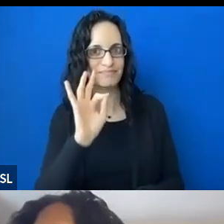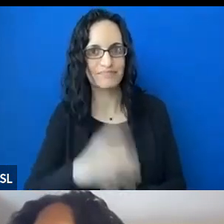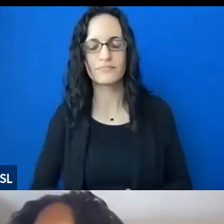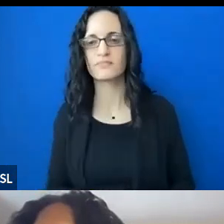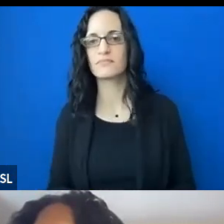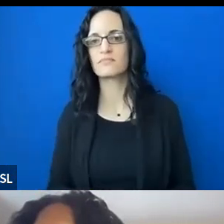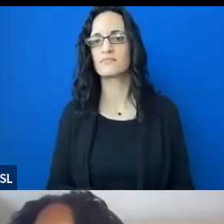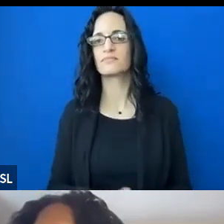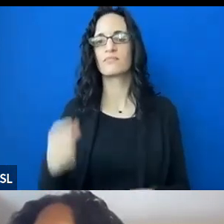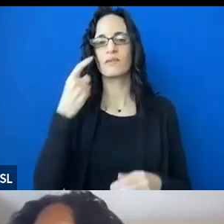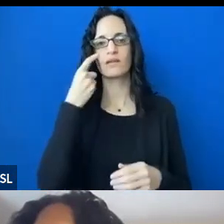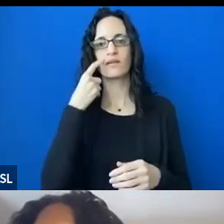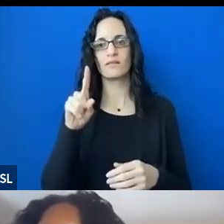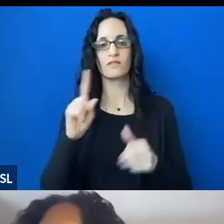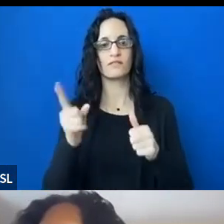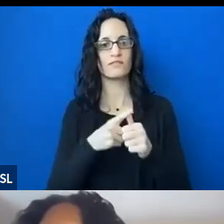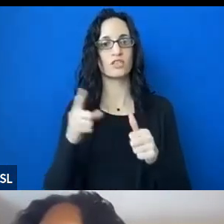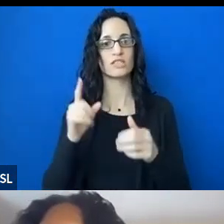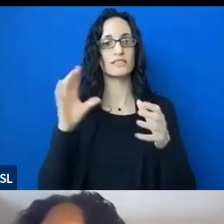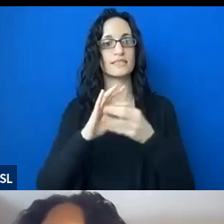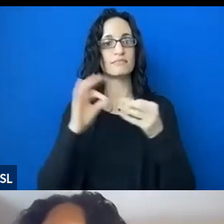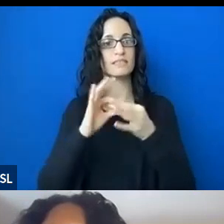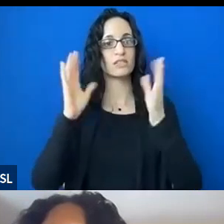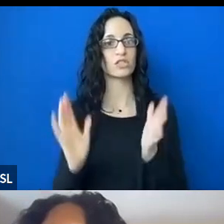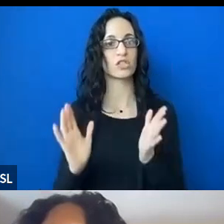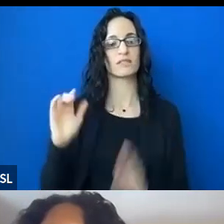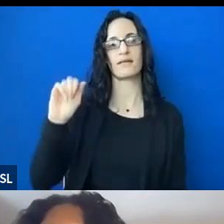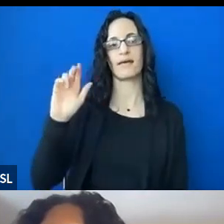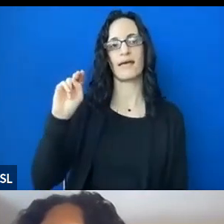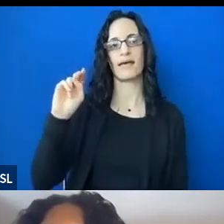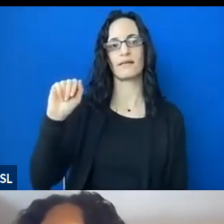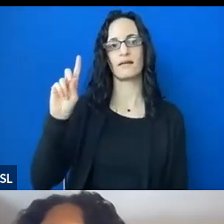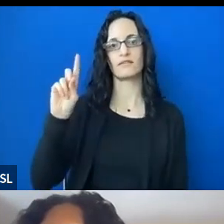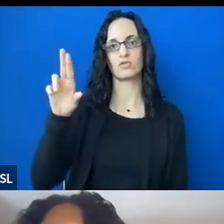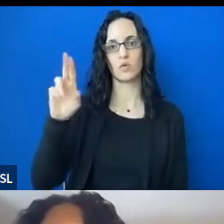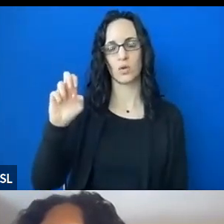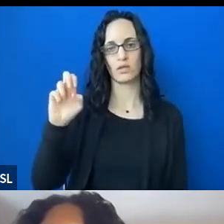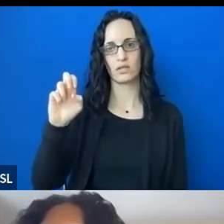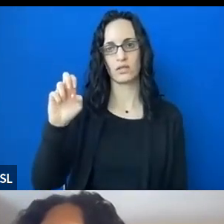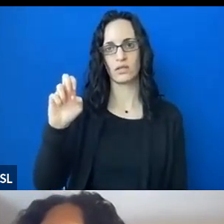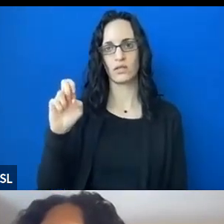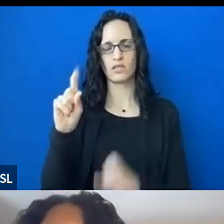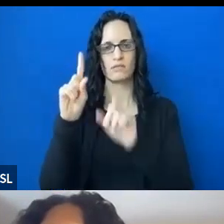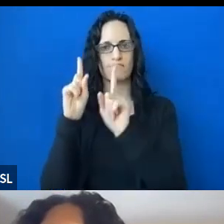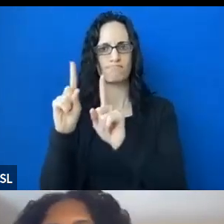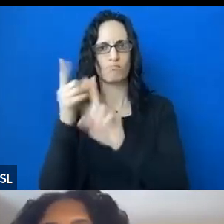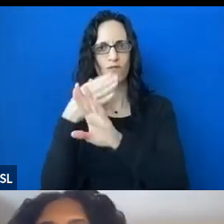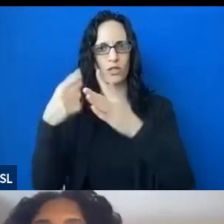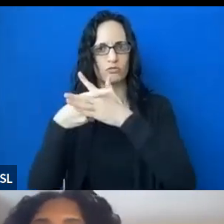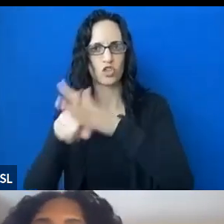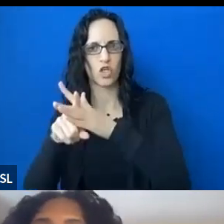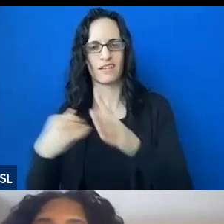For the first speaker we have today is Anna Dorr, but before I say that, I need to say something else.